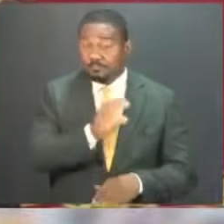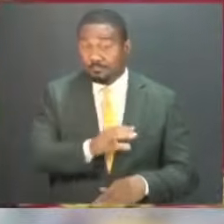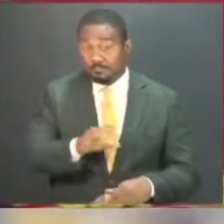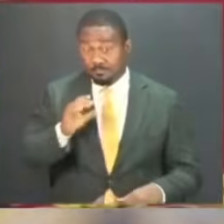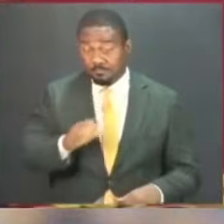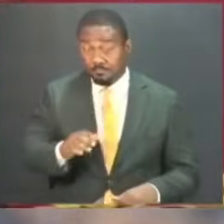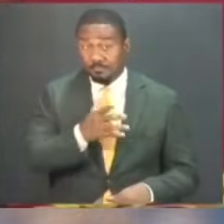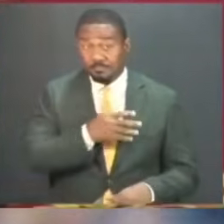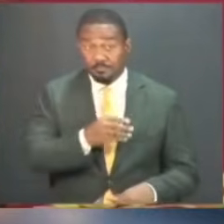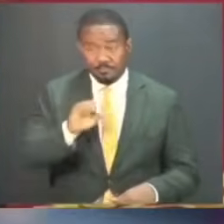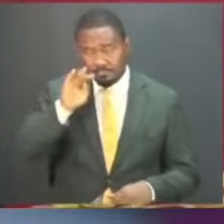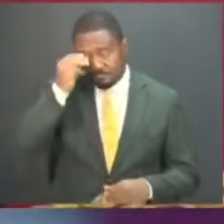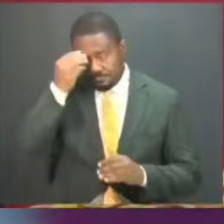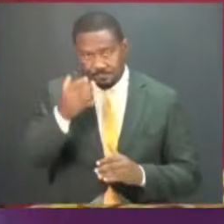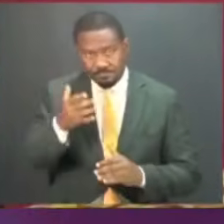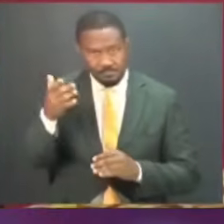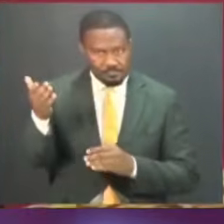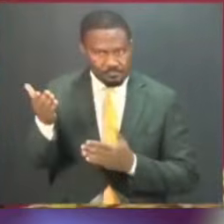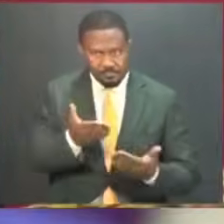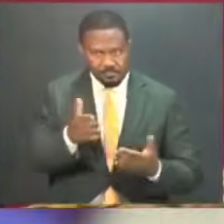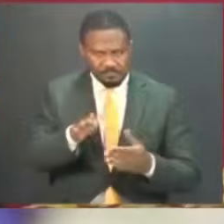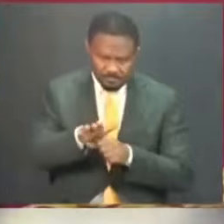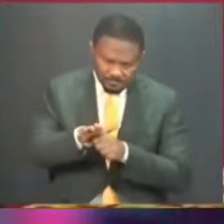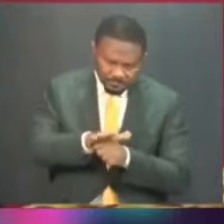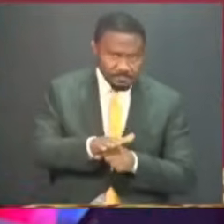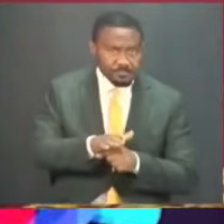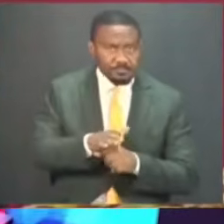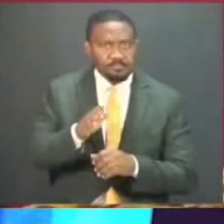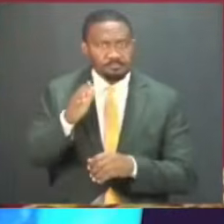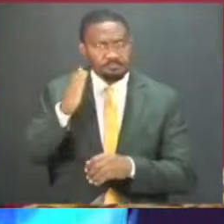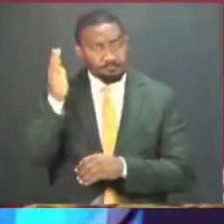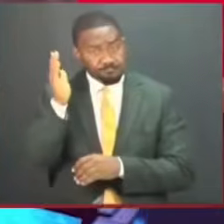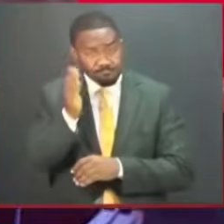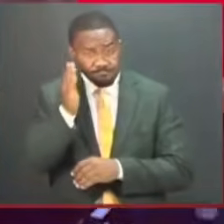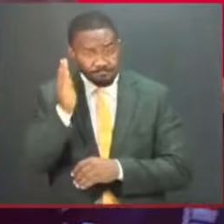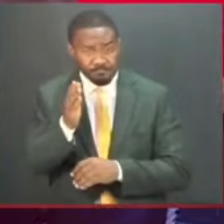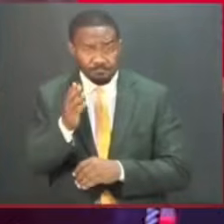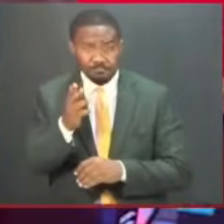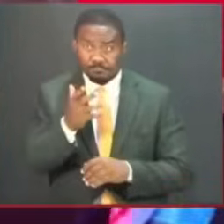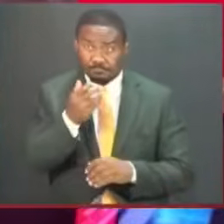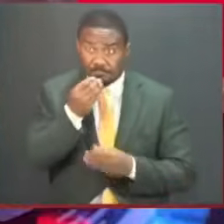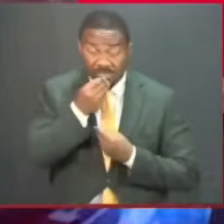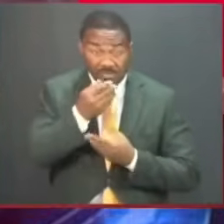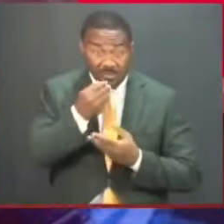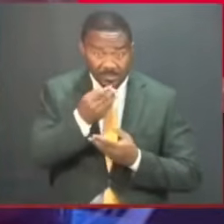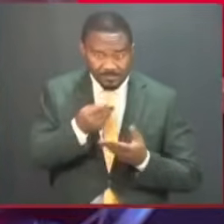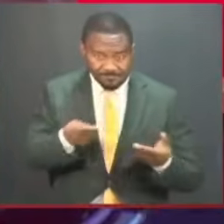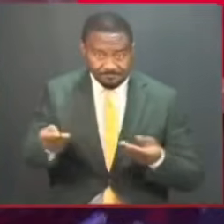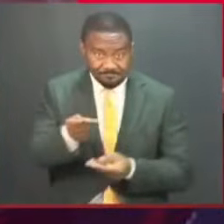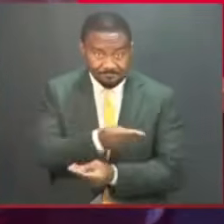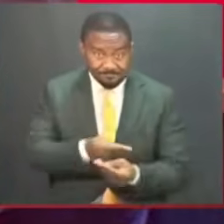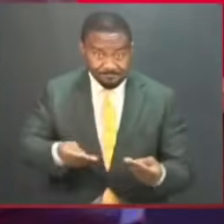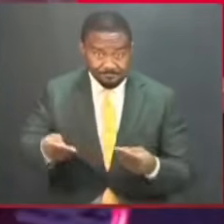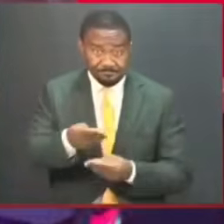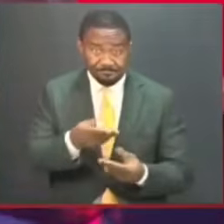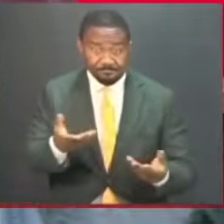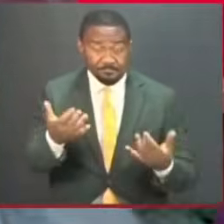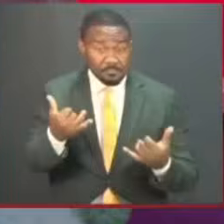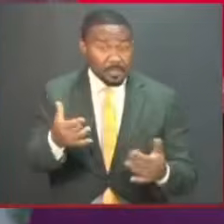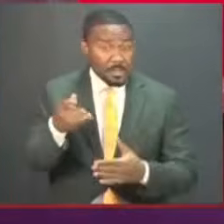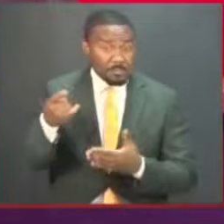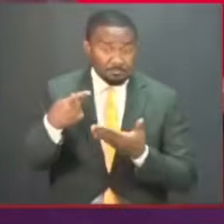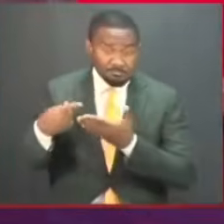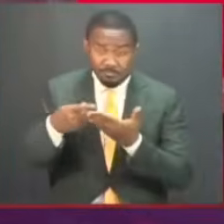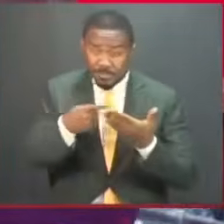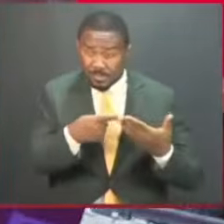and the minister to give us a full brief on it. And we will share information because it's something that is already being debated